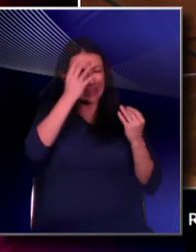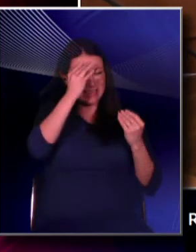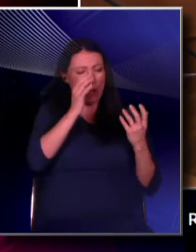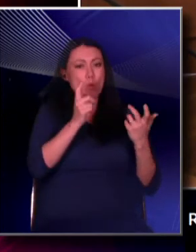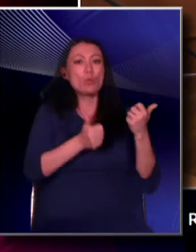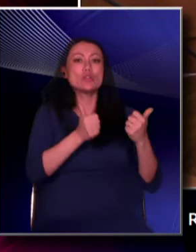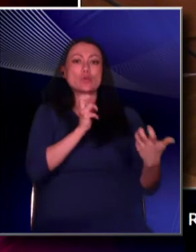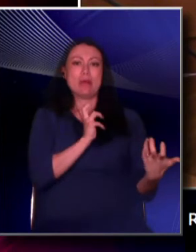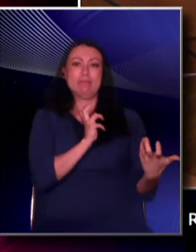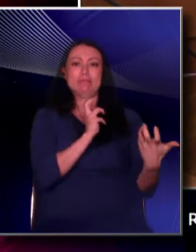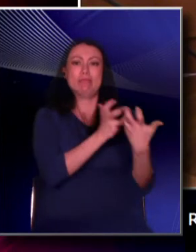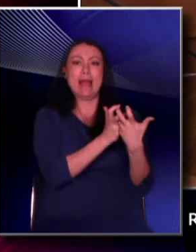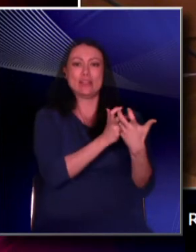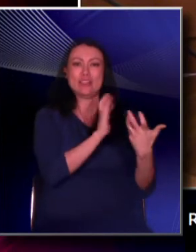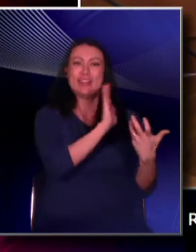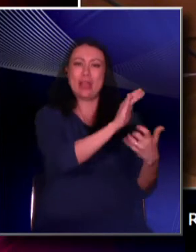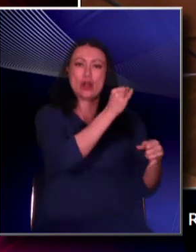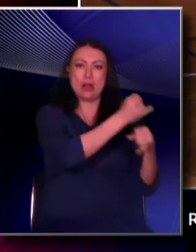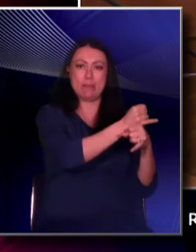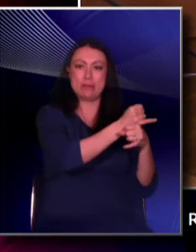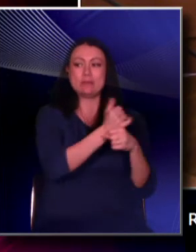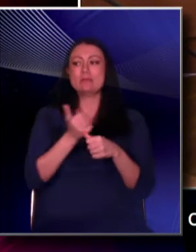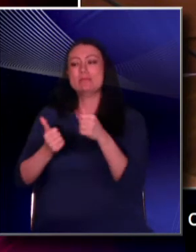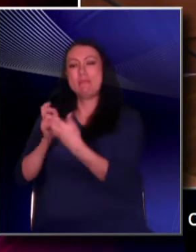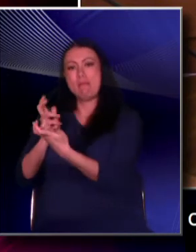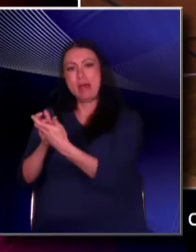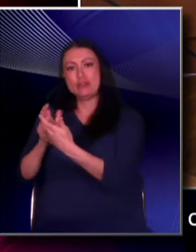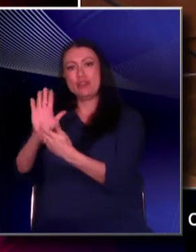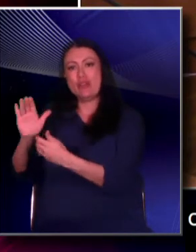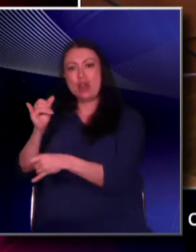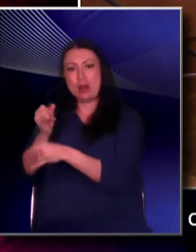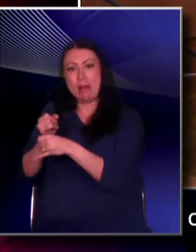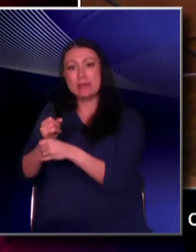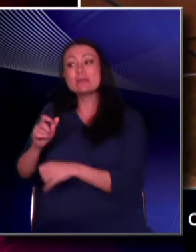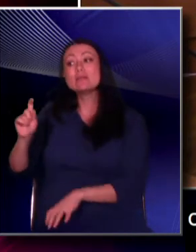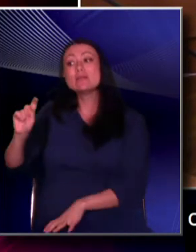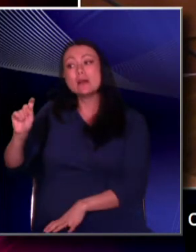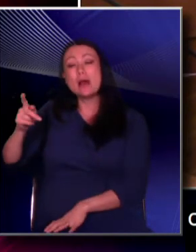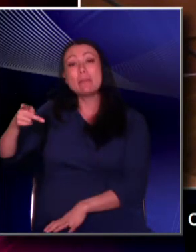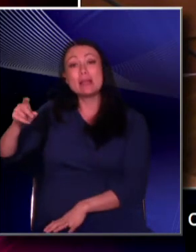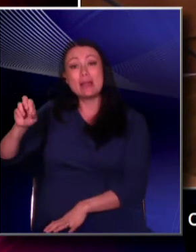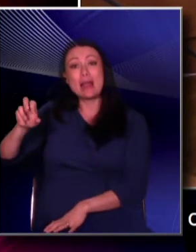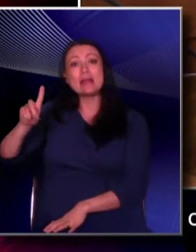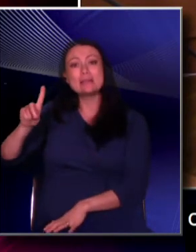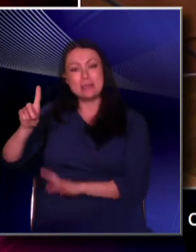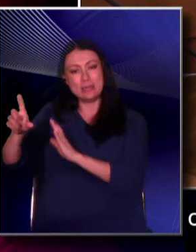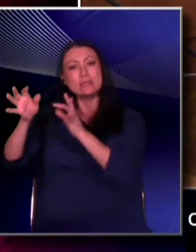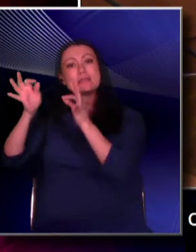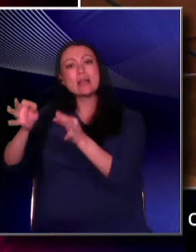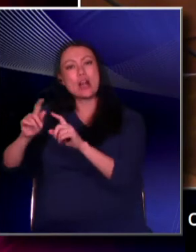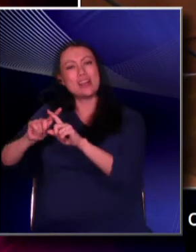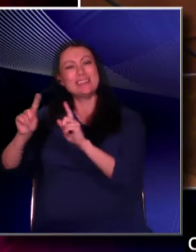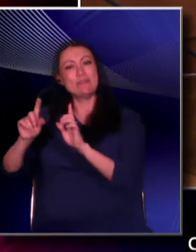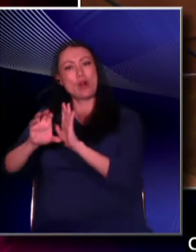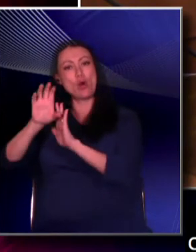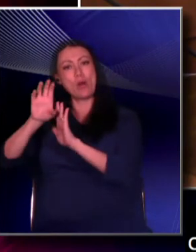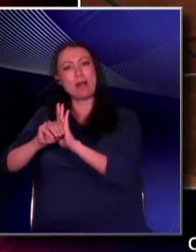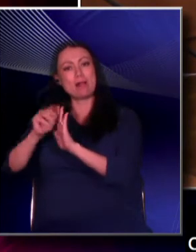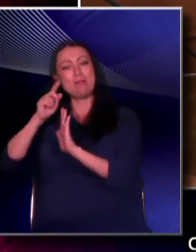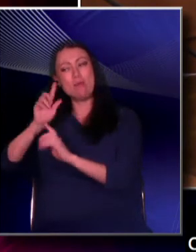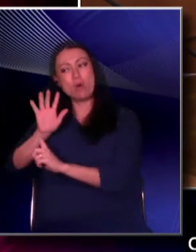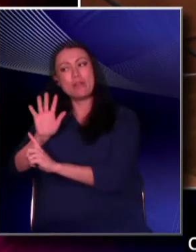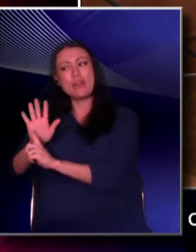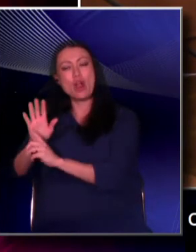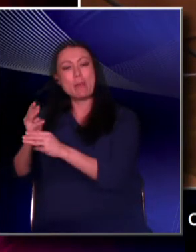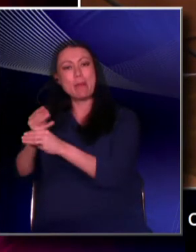the individual needs of the campuses. PDSD did choose a different curriculum for their campus